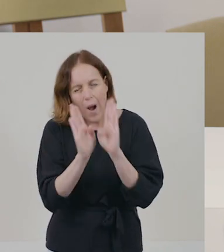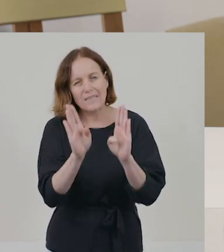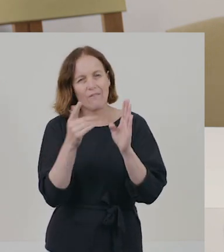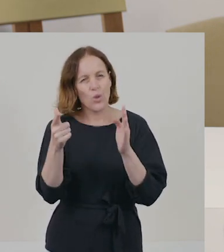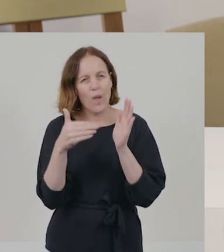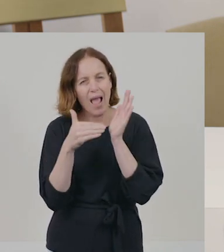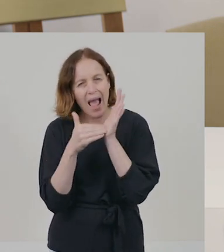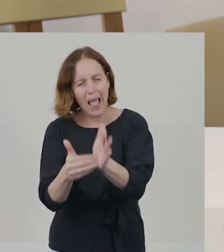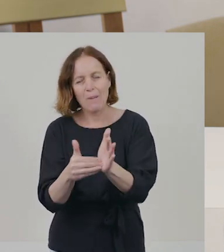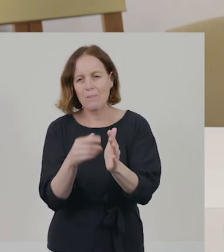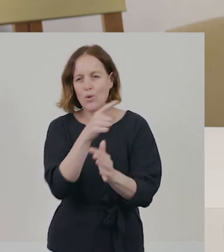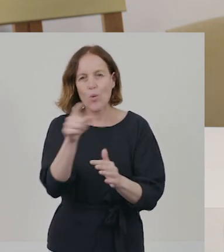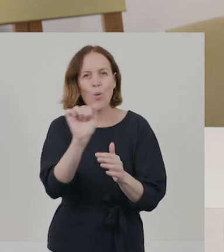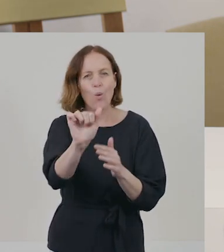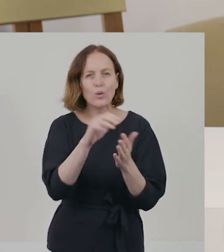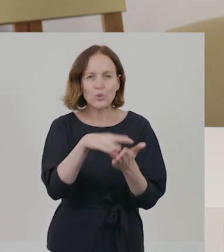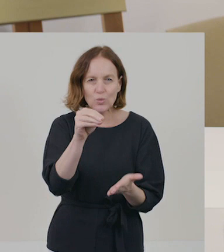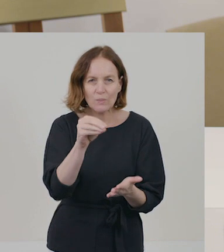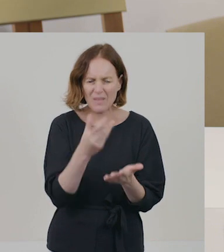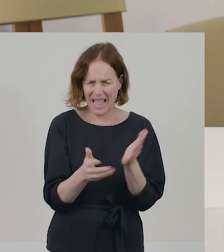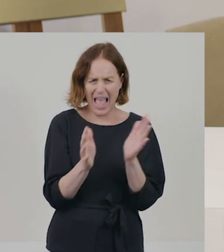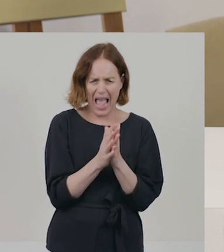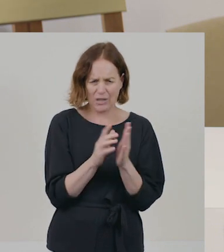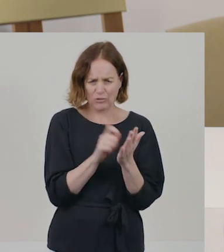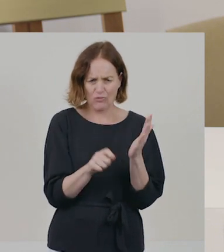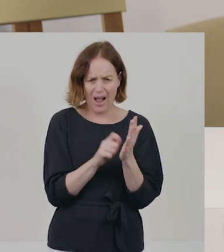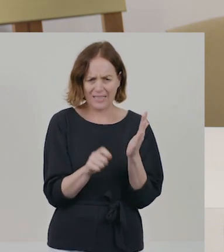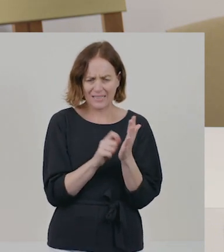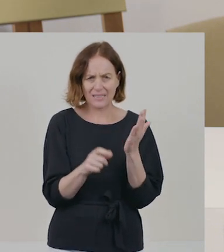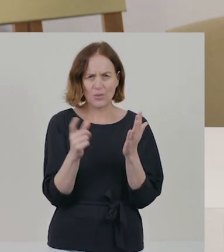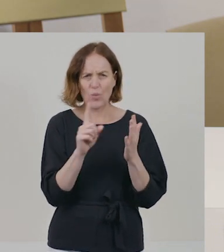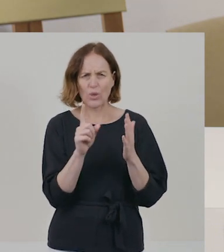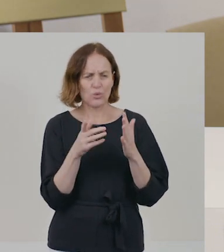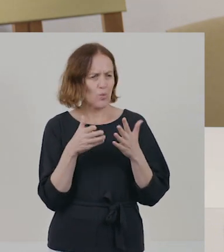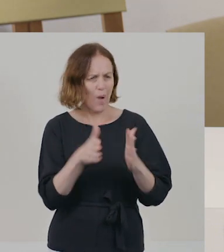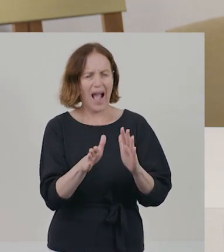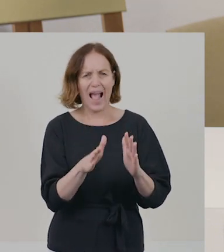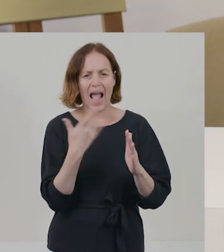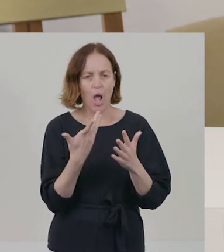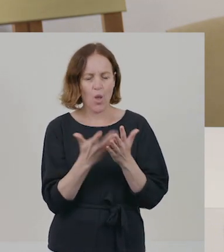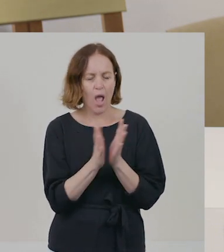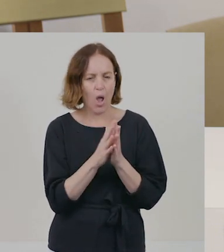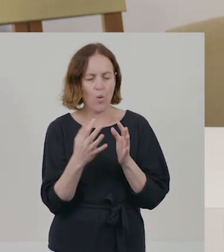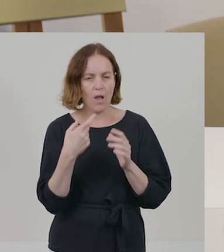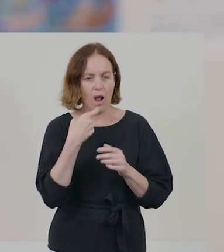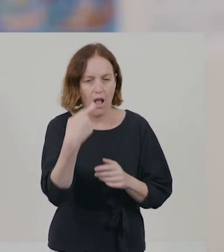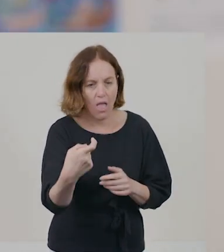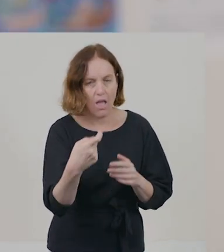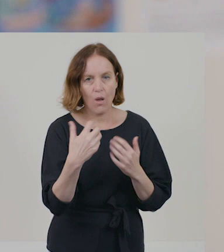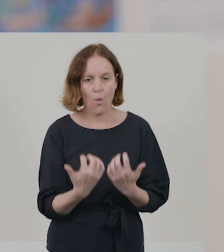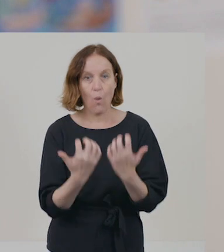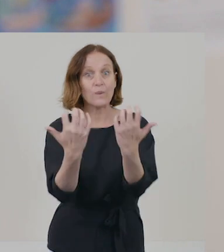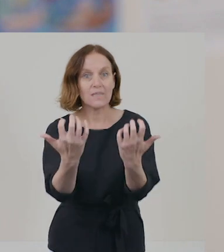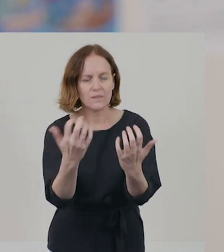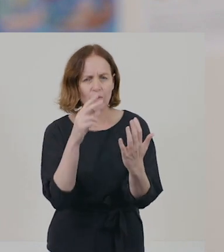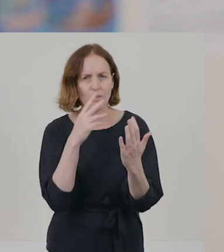how amazing reading is. But how did you do it? What techniques did you use to engage your audience when you were writing? There are a